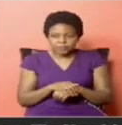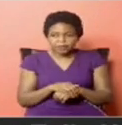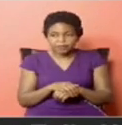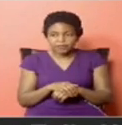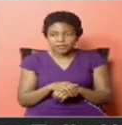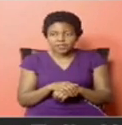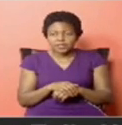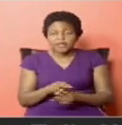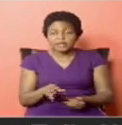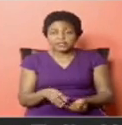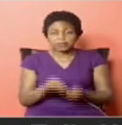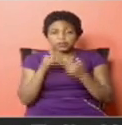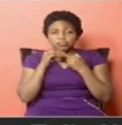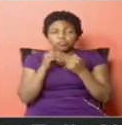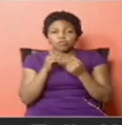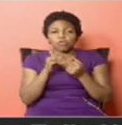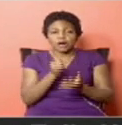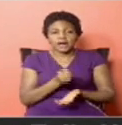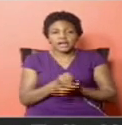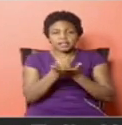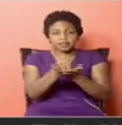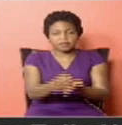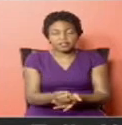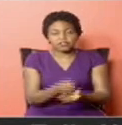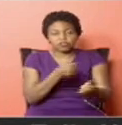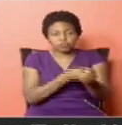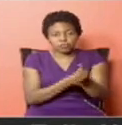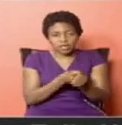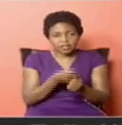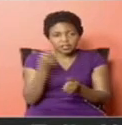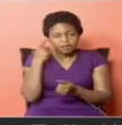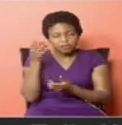the Special Assistance Grant for Empowerment,